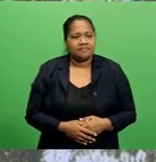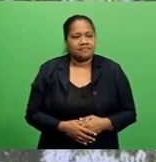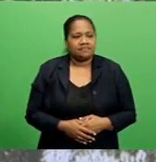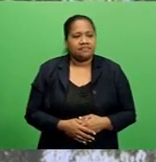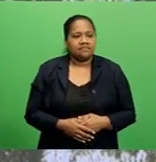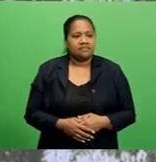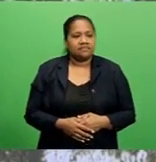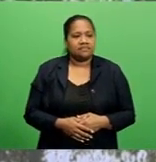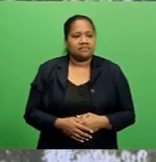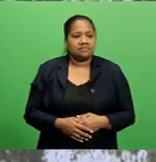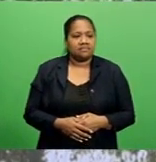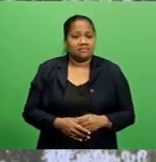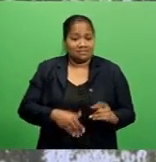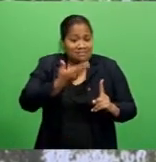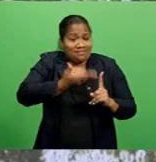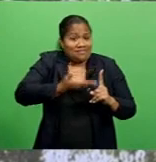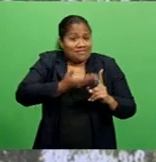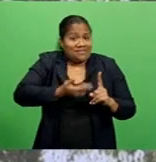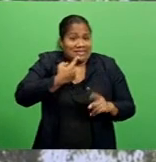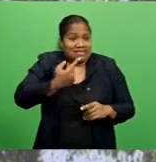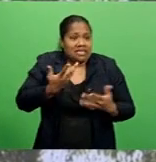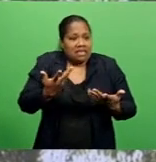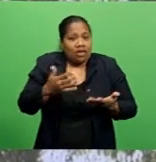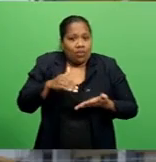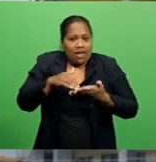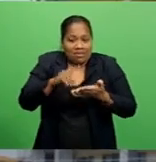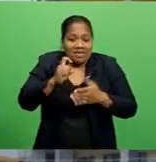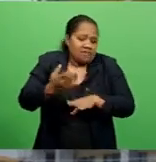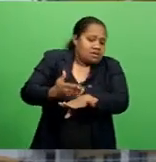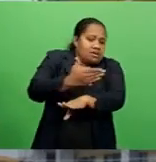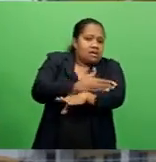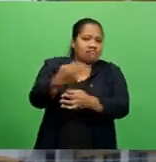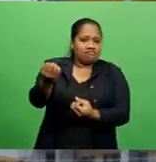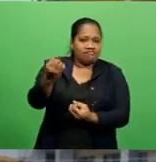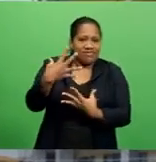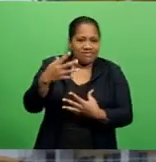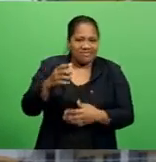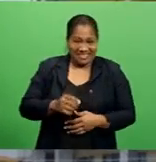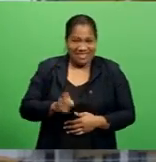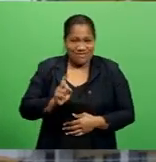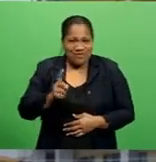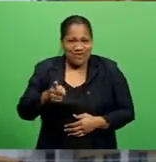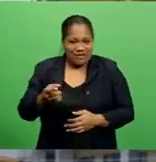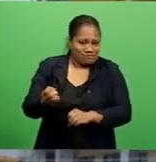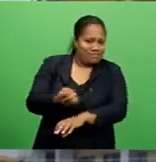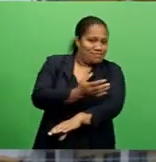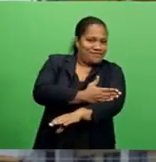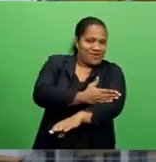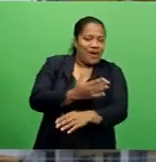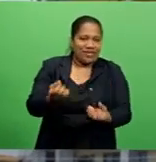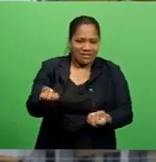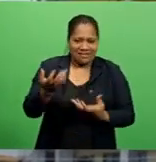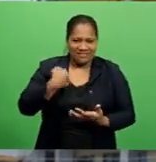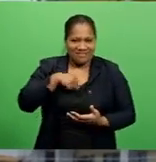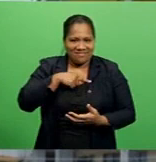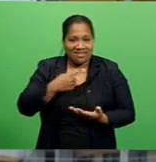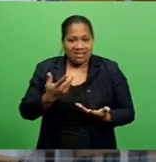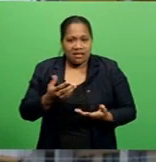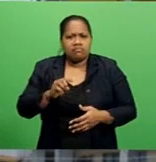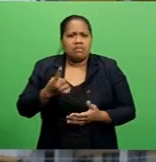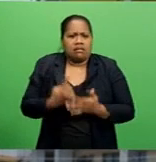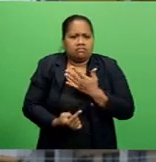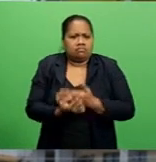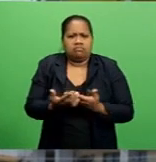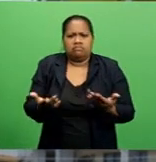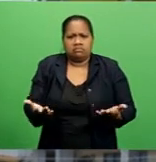Salu says it would help if there was a prior notice, but WEF CEO Barry Albertson says the authority does not cause